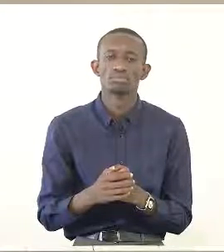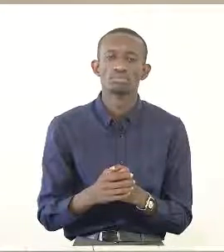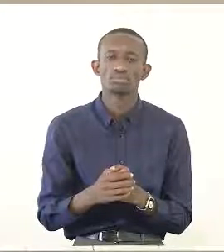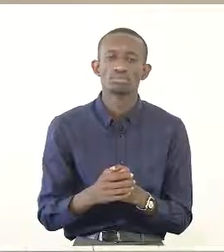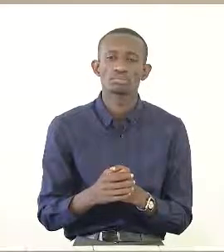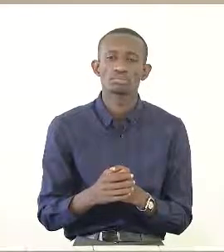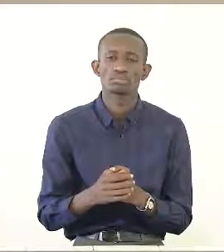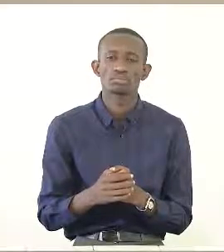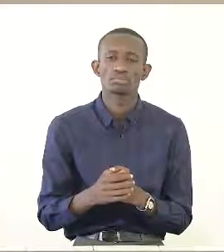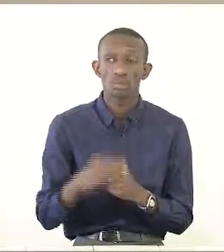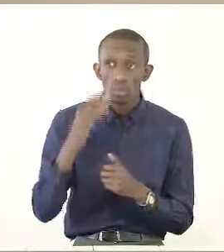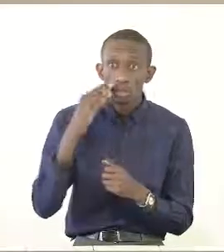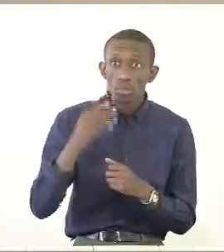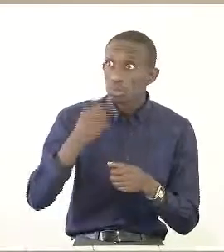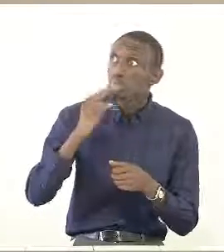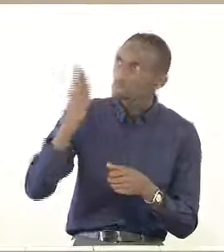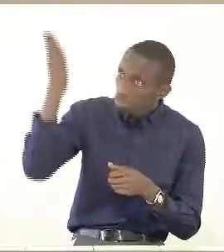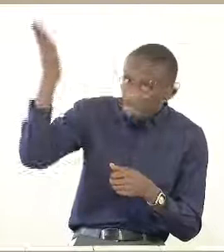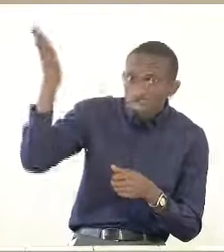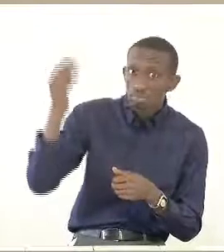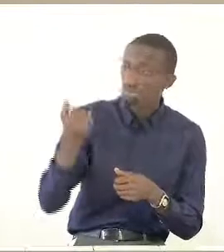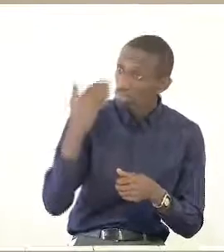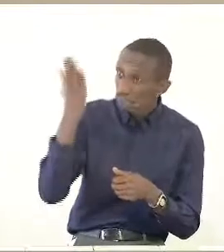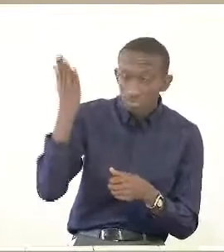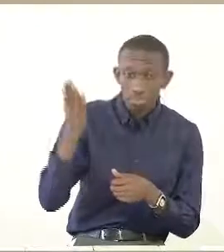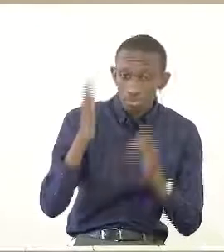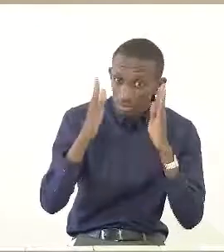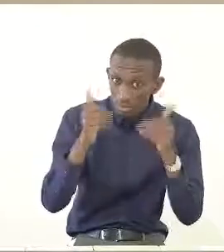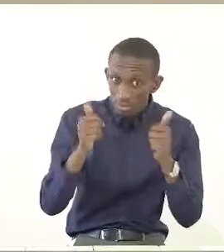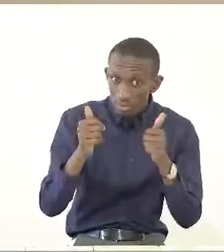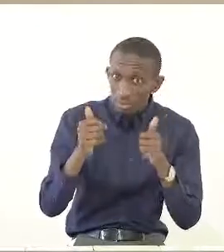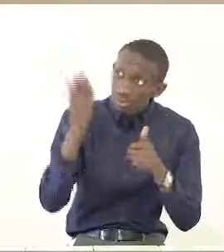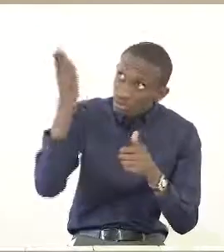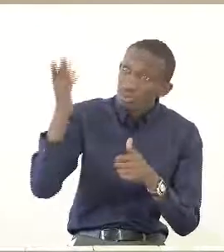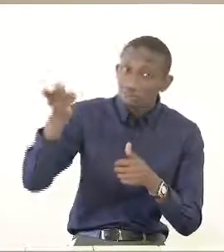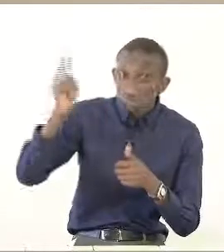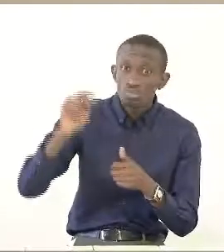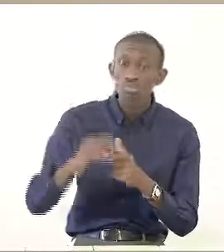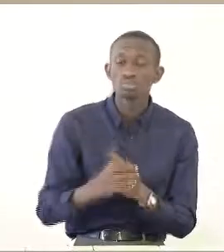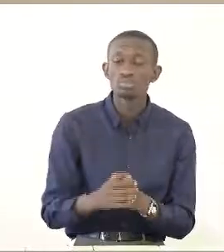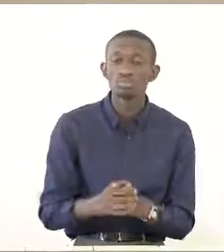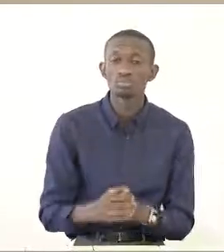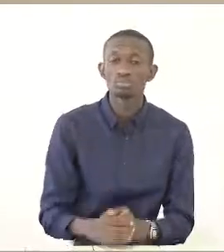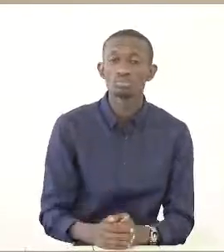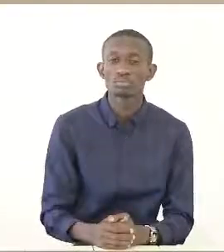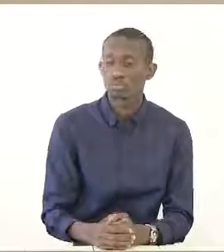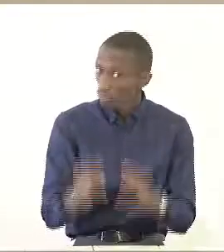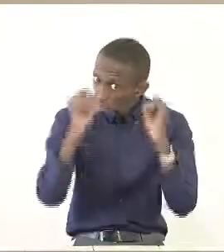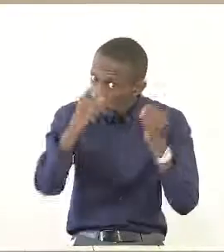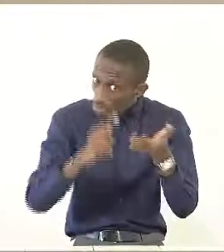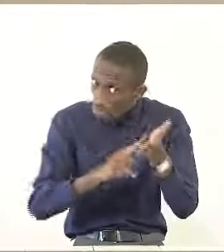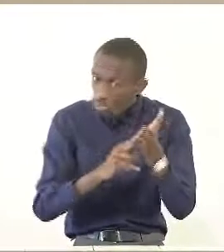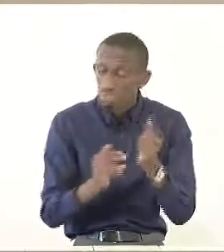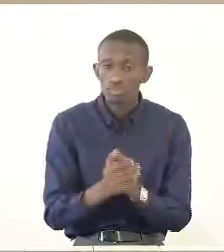answer is here. Are we together? This is the answer when you use the integration